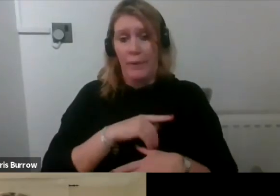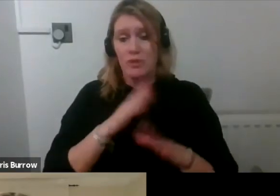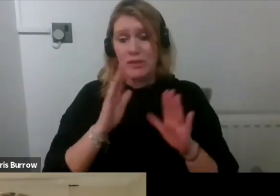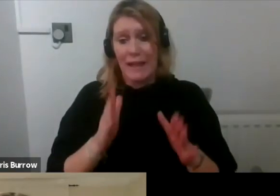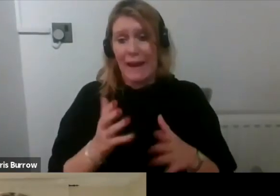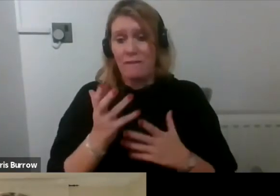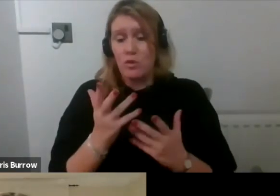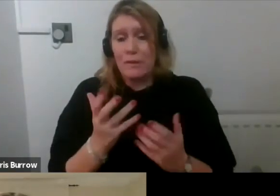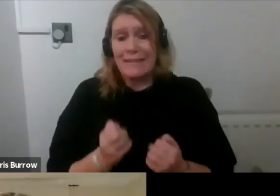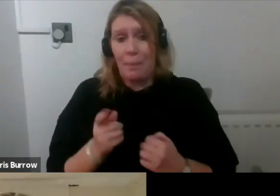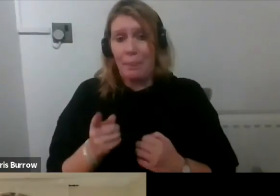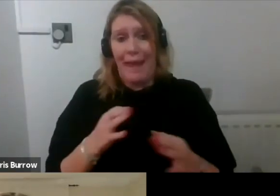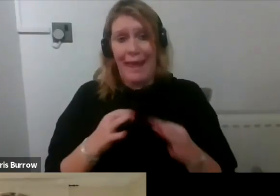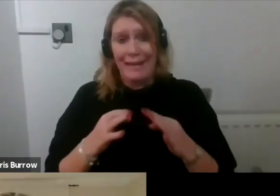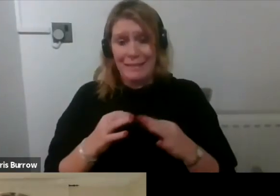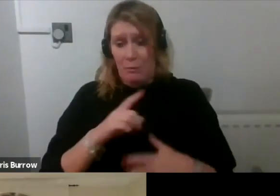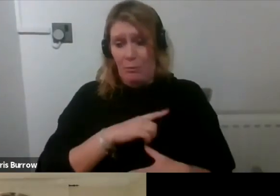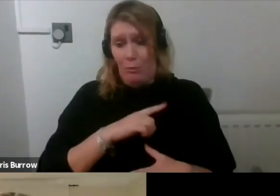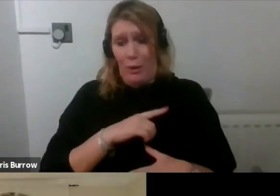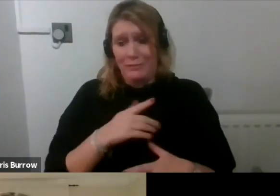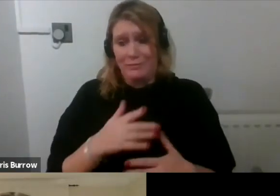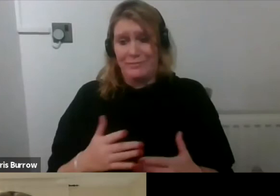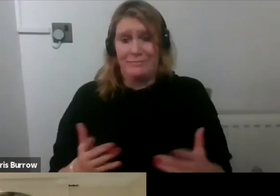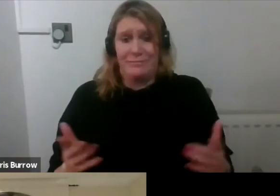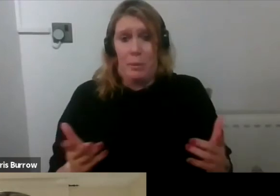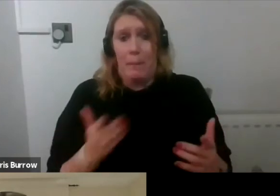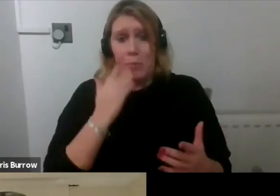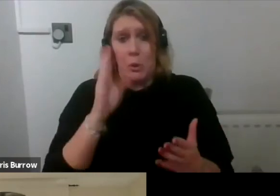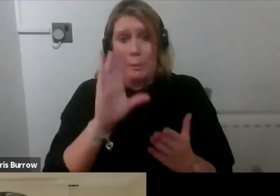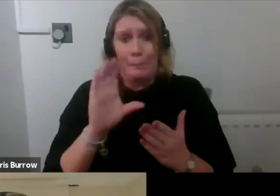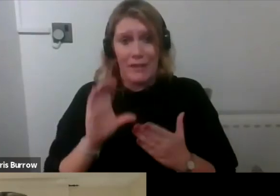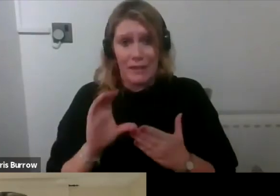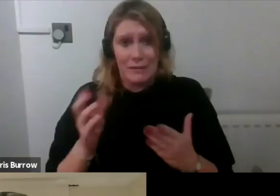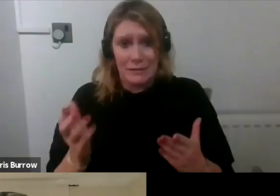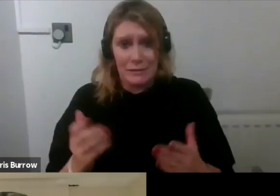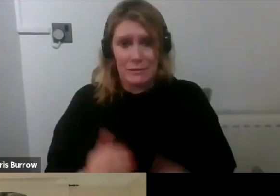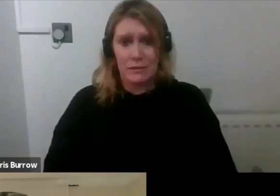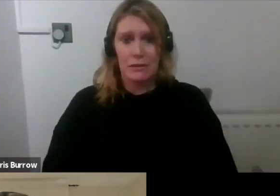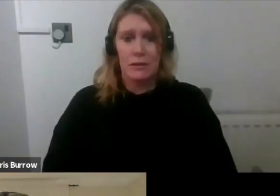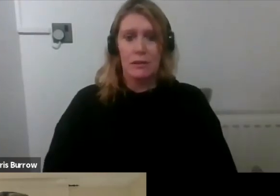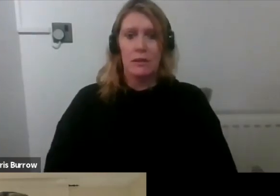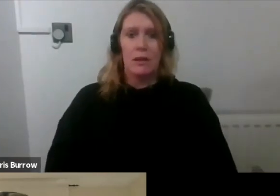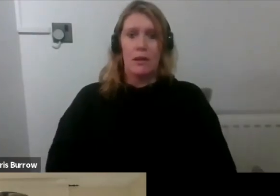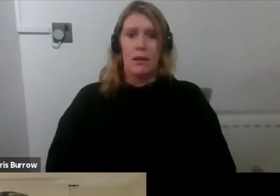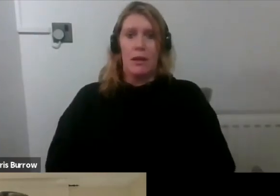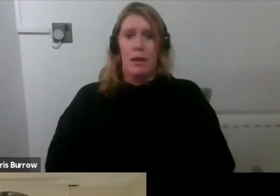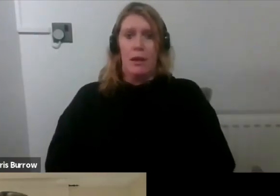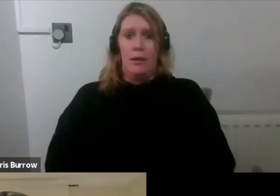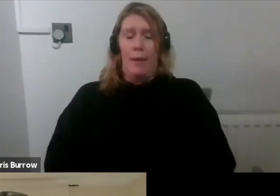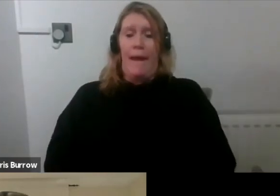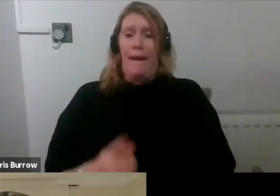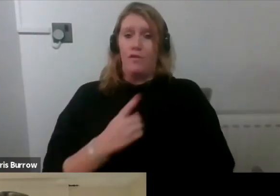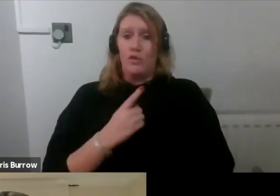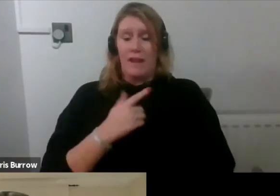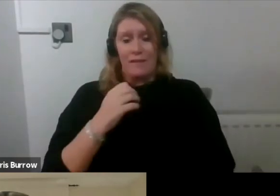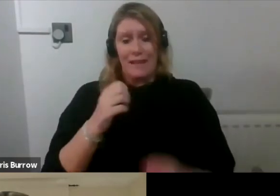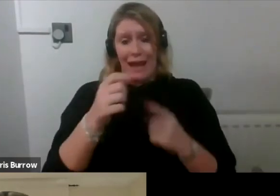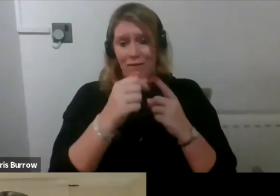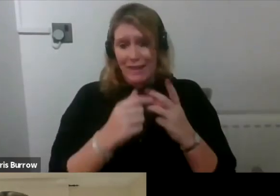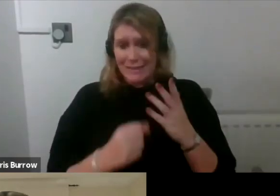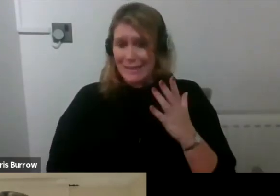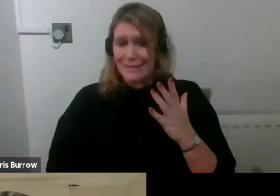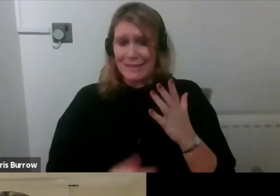with it. And yet, like you say, if you hadn't had that meticulous detail, it couldn't have had the credibility